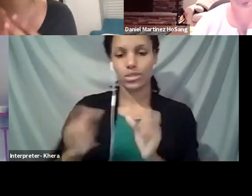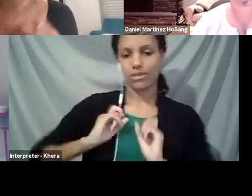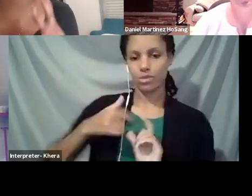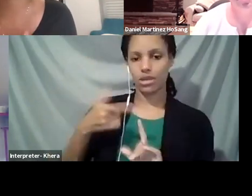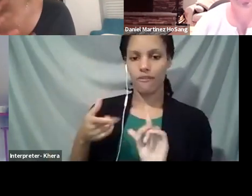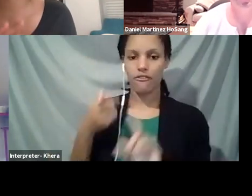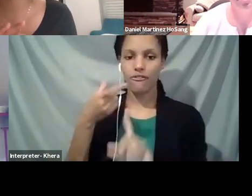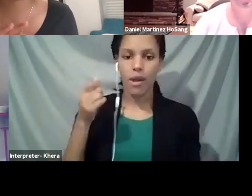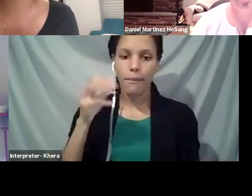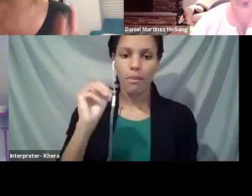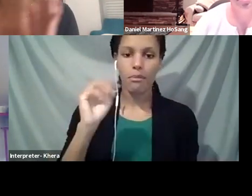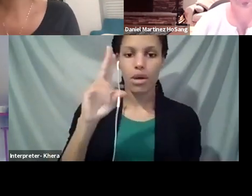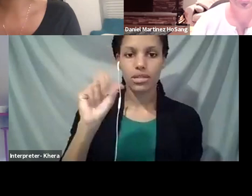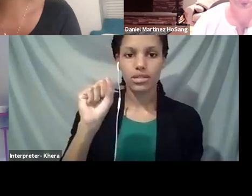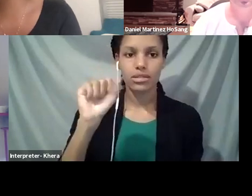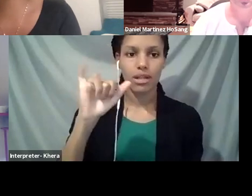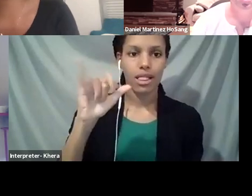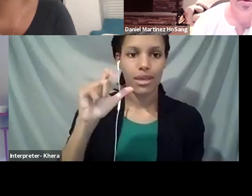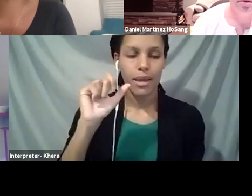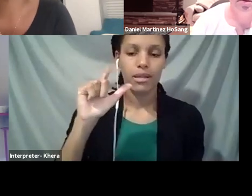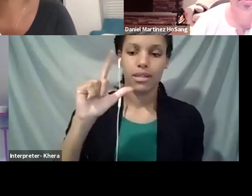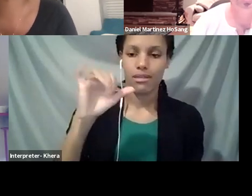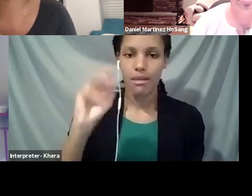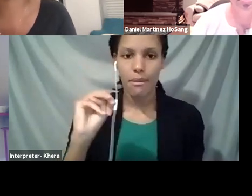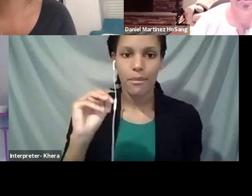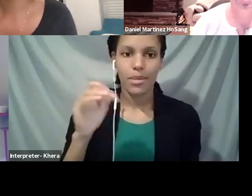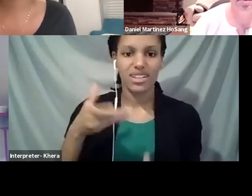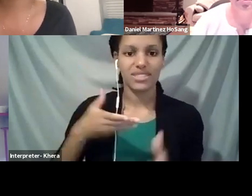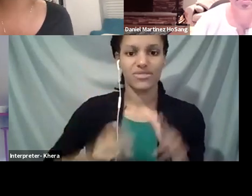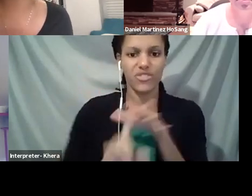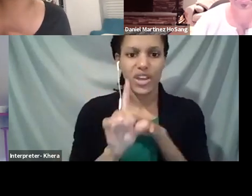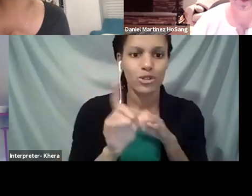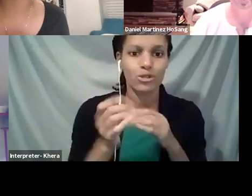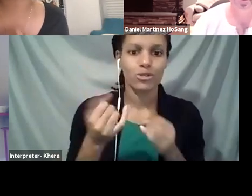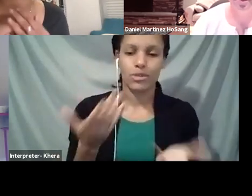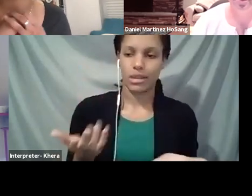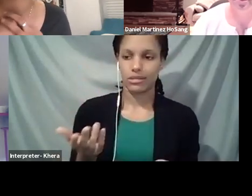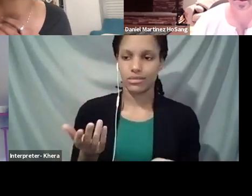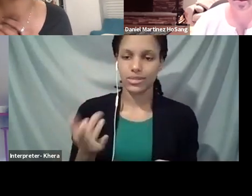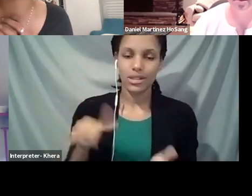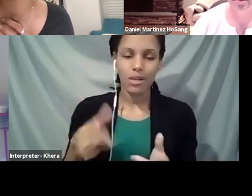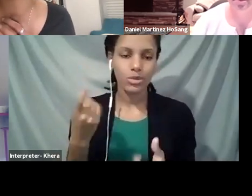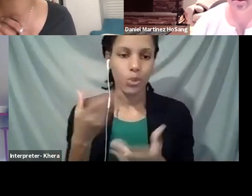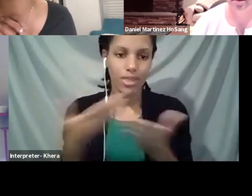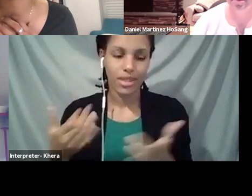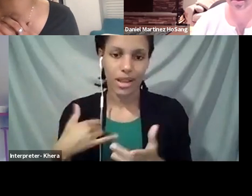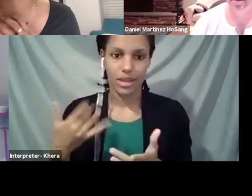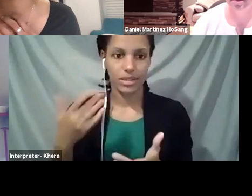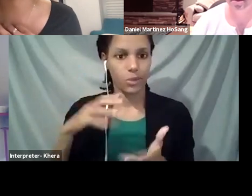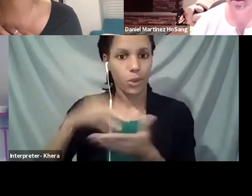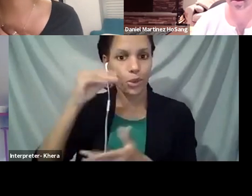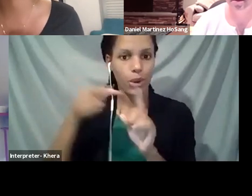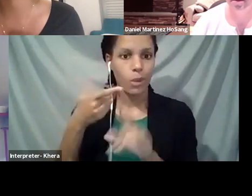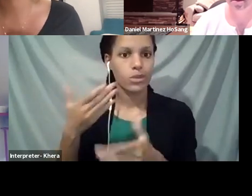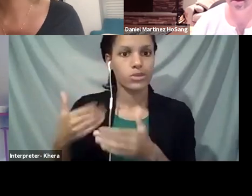that they were just there for a short time, but now India's back in Hindu hands and everything's fine. So that was just like one, that was a starting point in my life. And I found it helpful